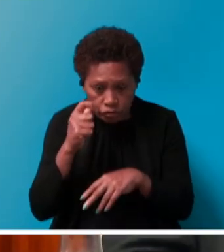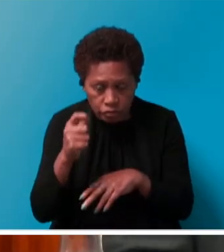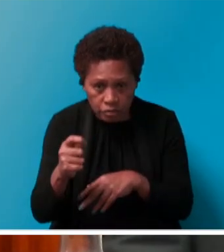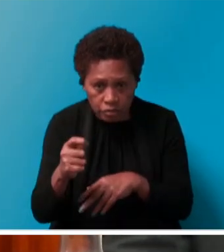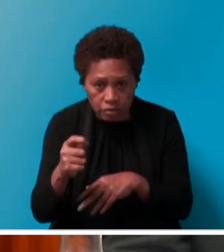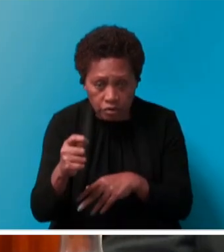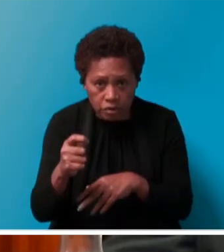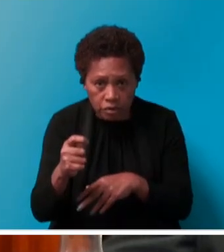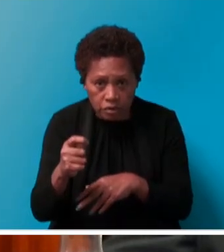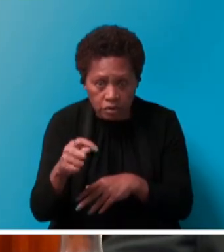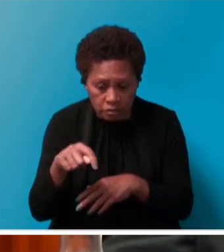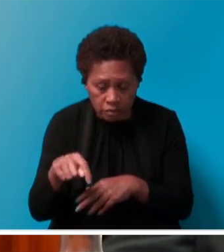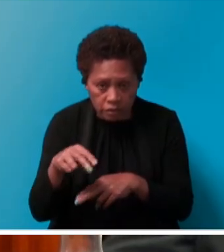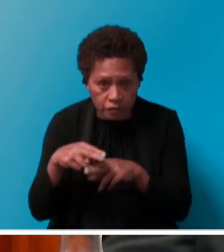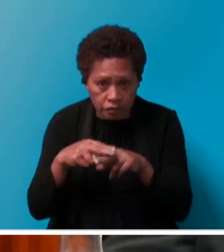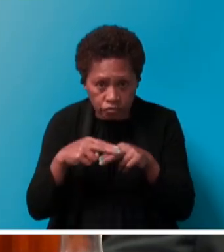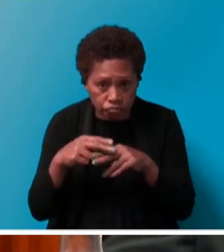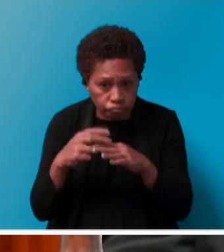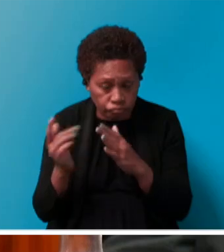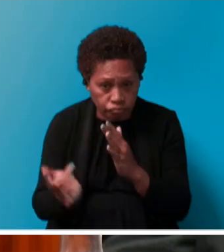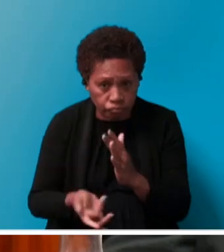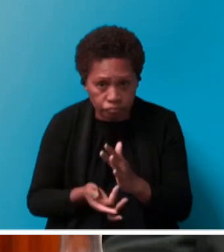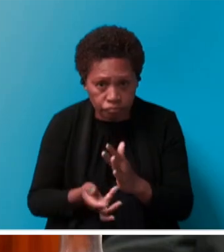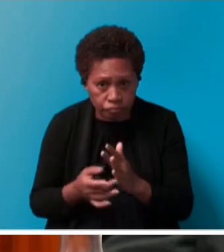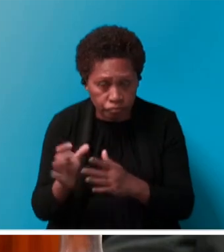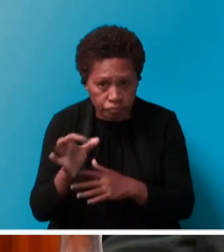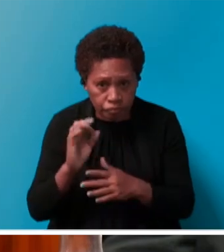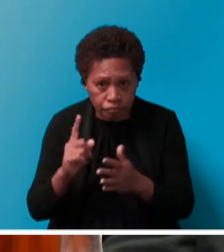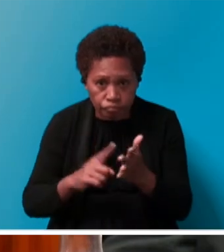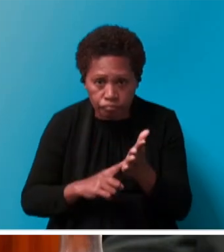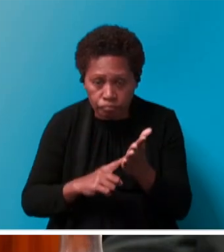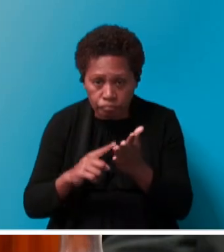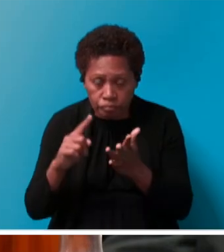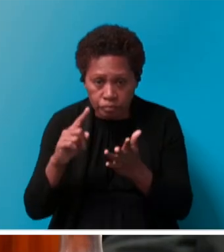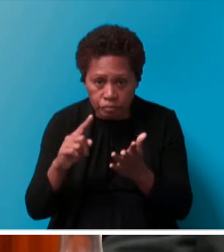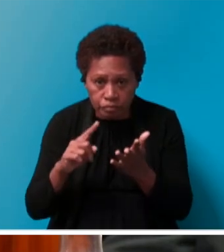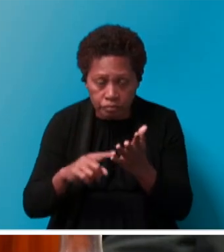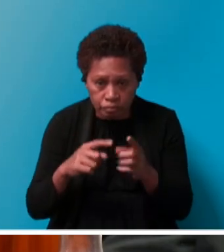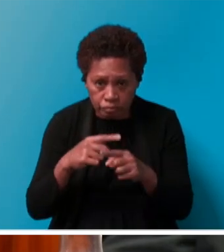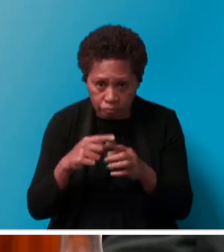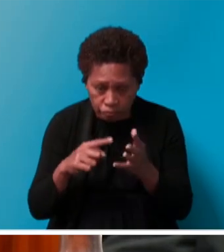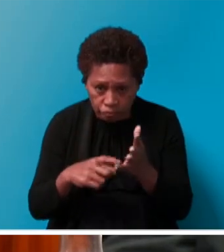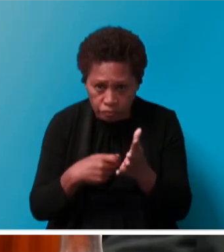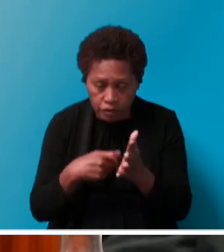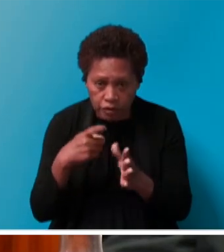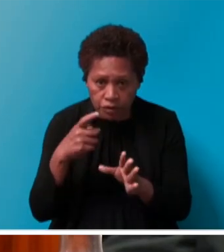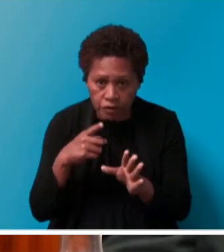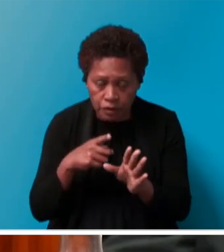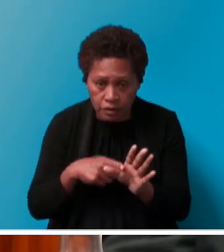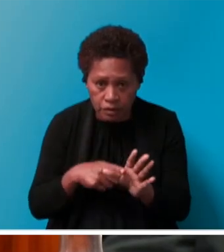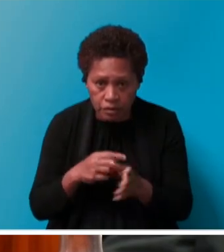expands, such technology is no longer a luxury. It is a necessity for both national security